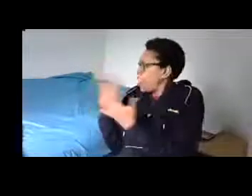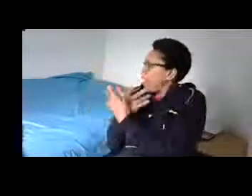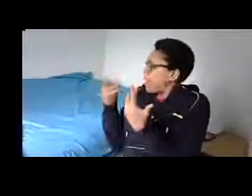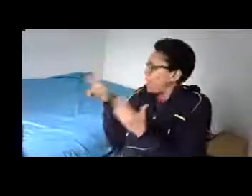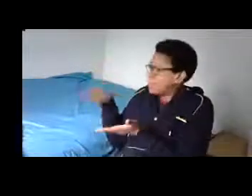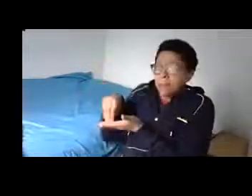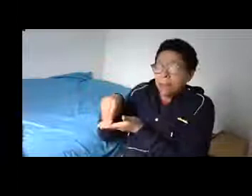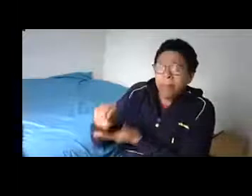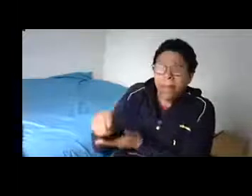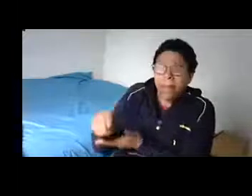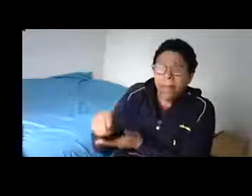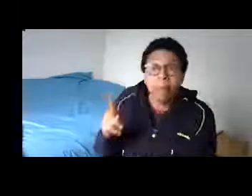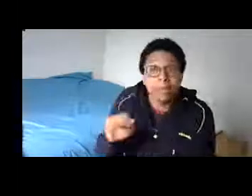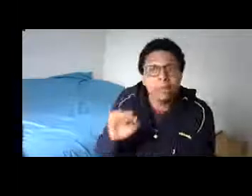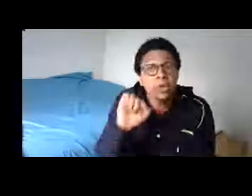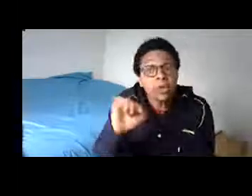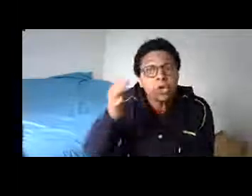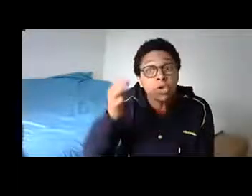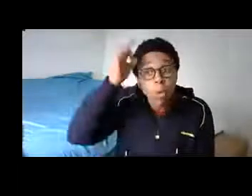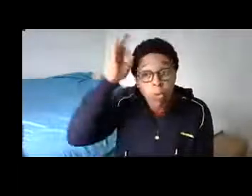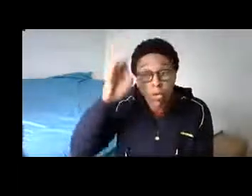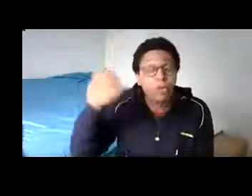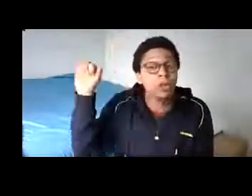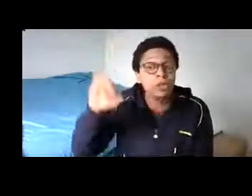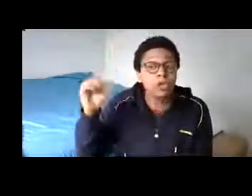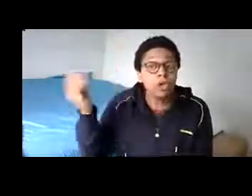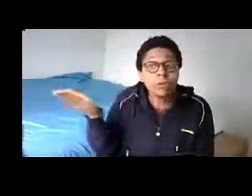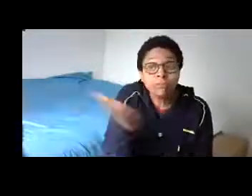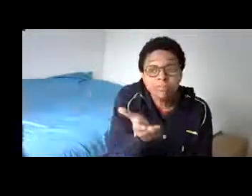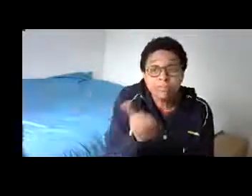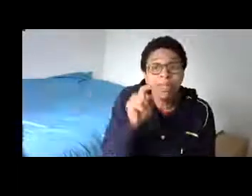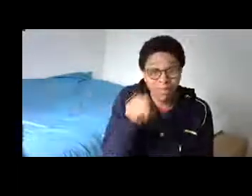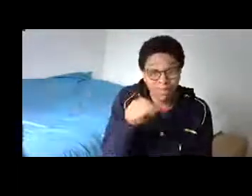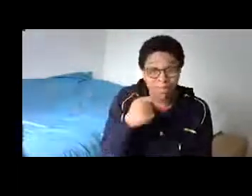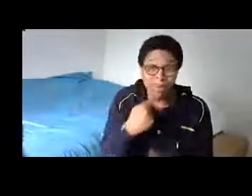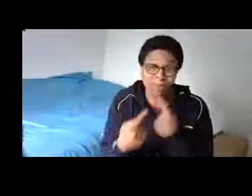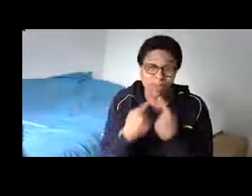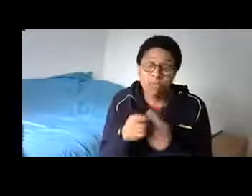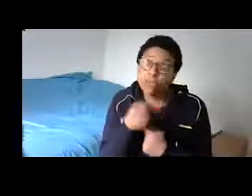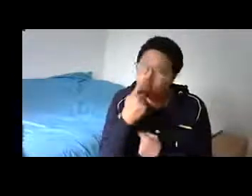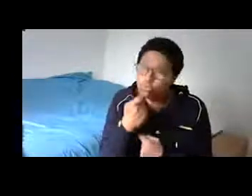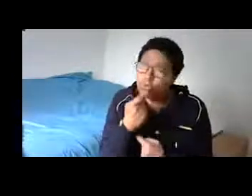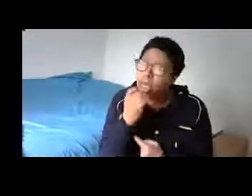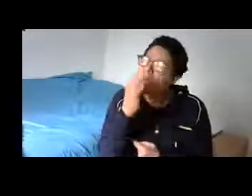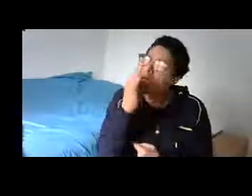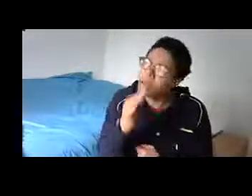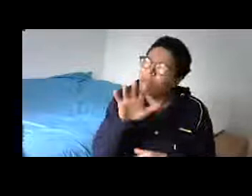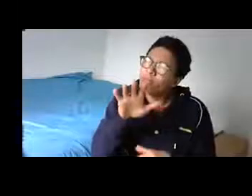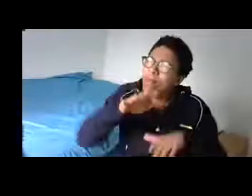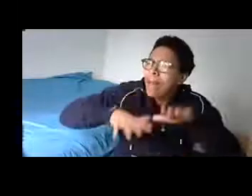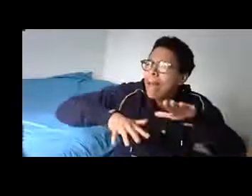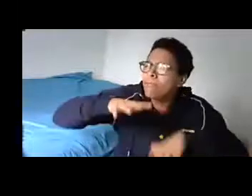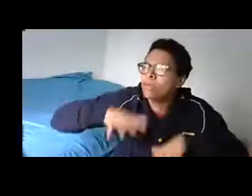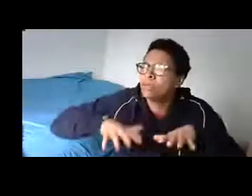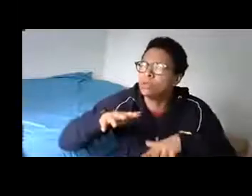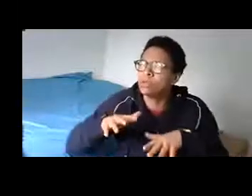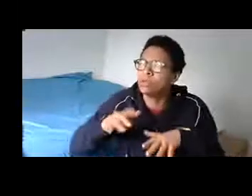you this information, and you can ask what's the estimate for a kind of average